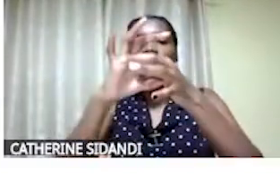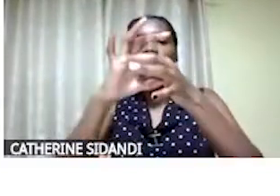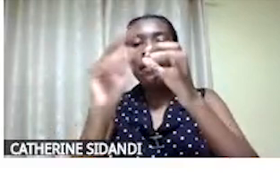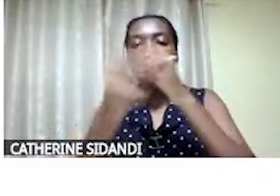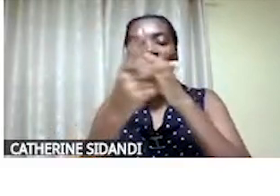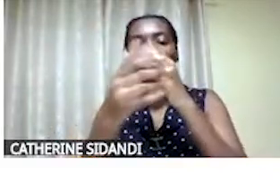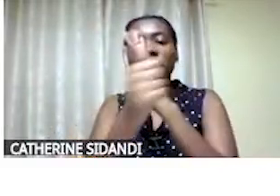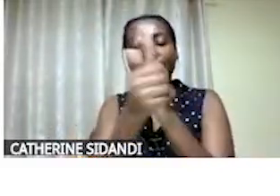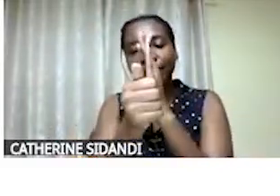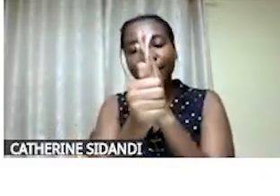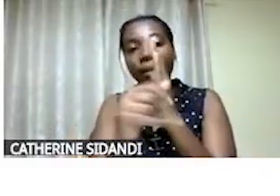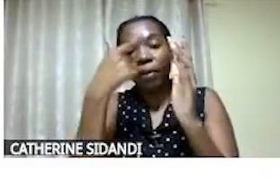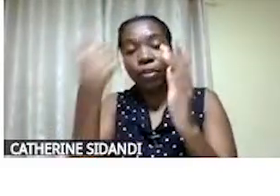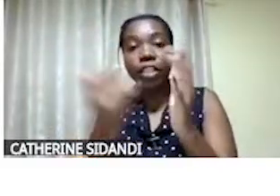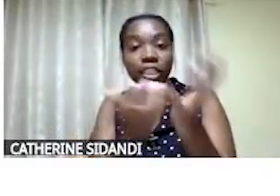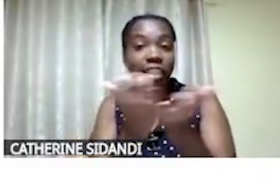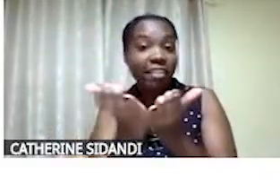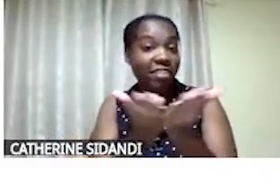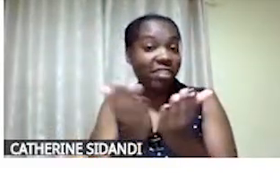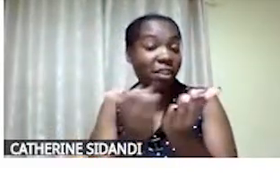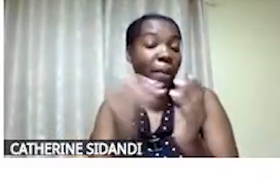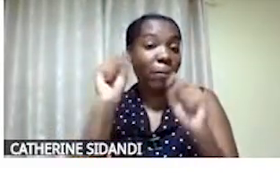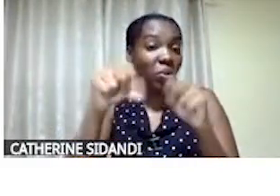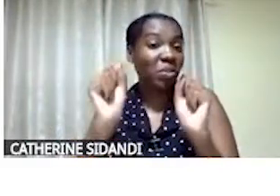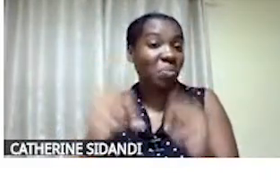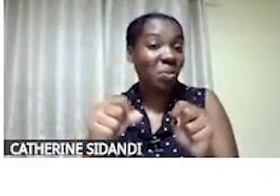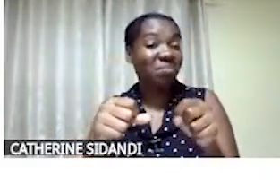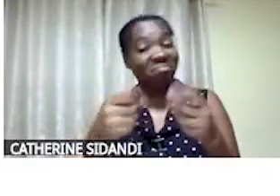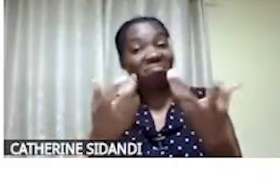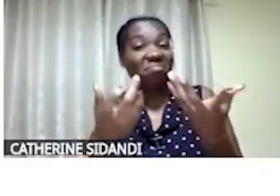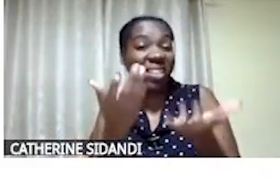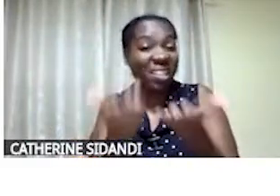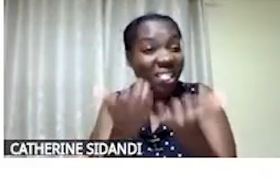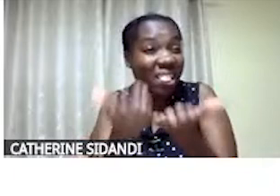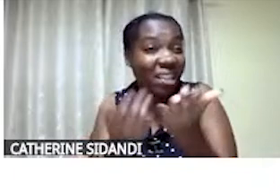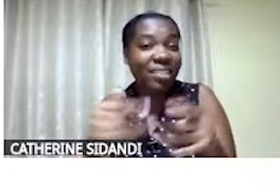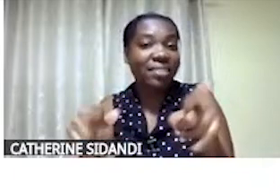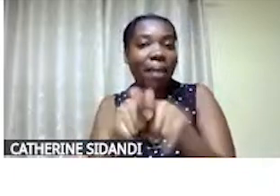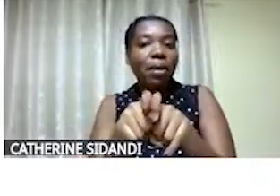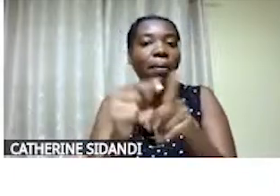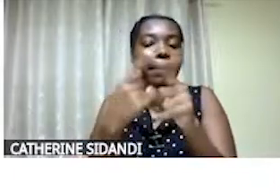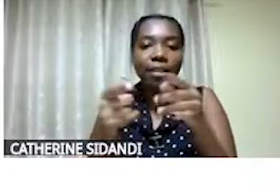services that might be similar, but the focus areas, their focus area